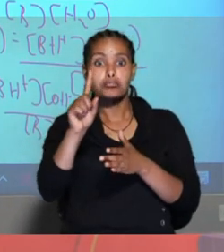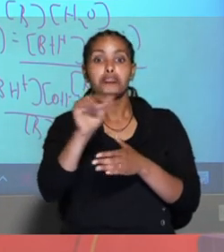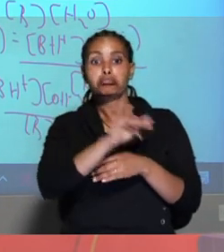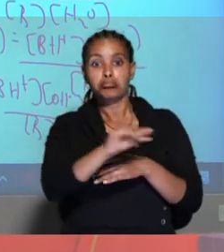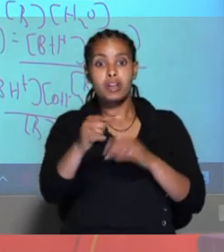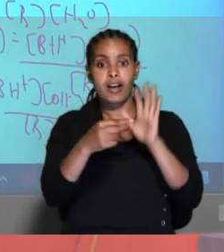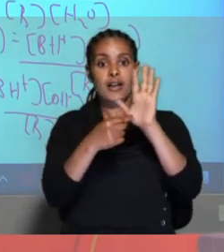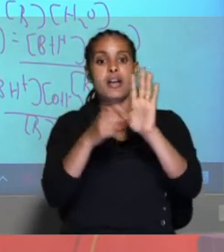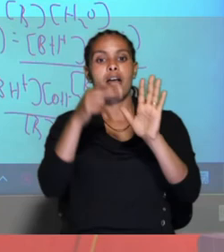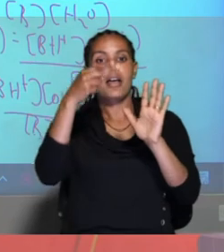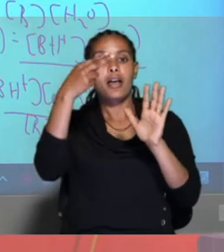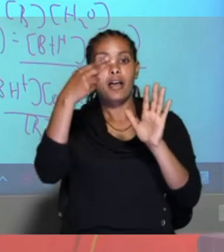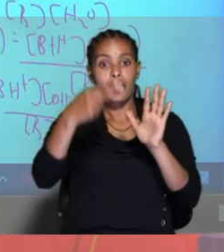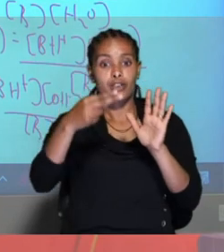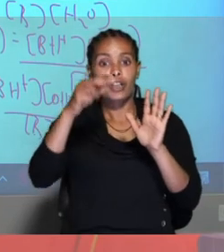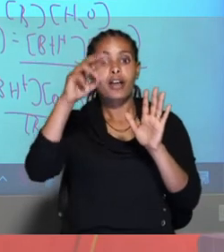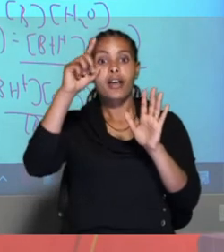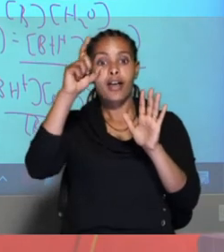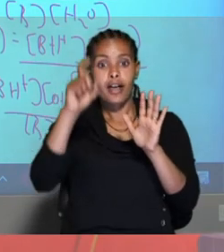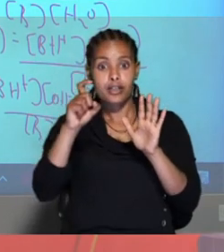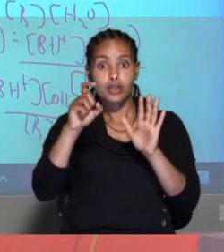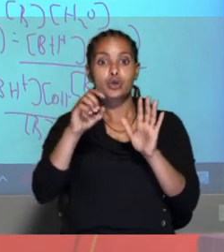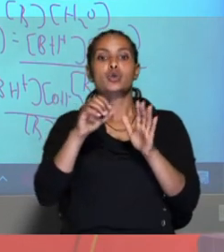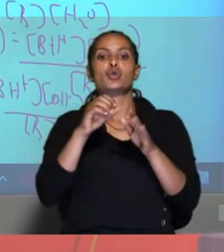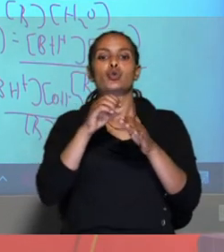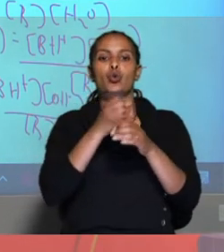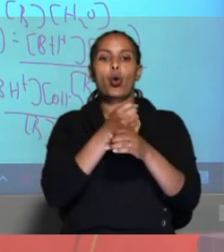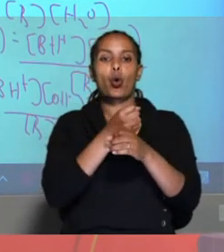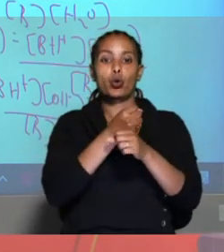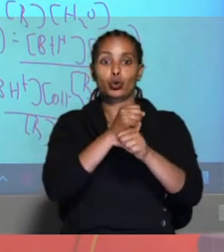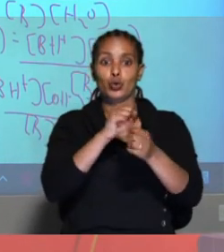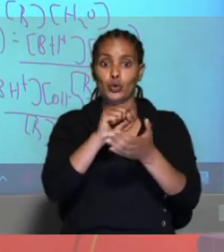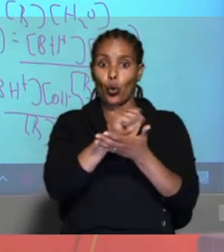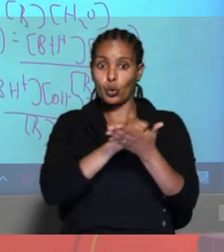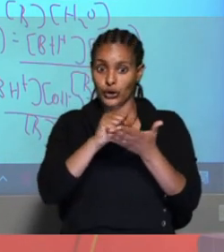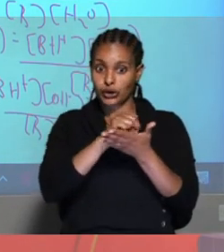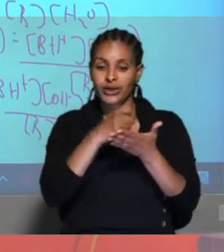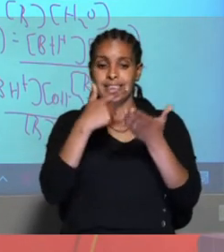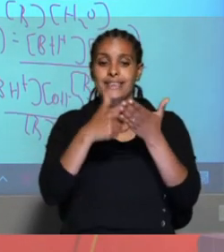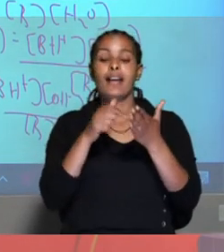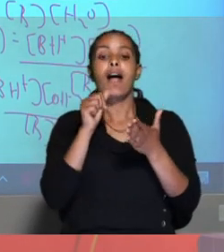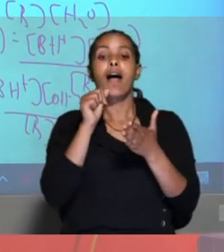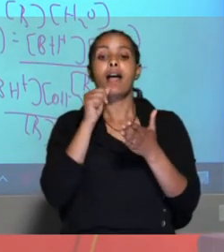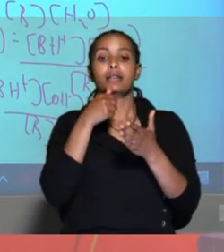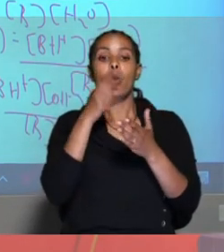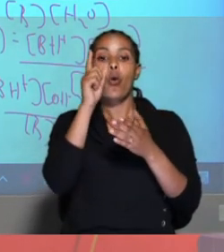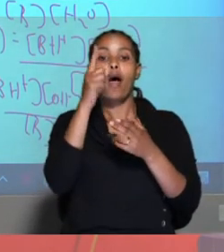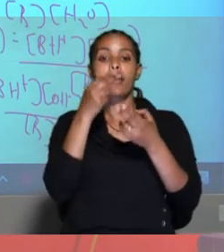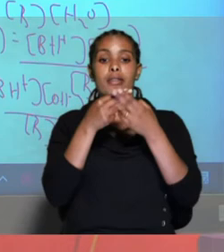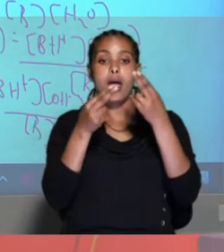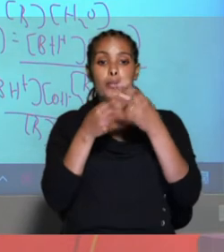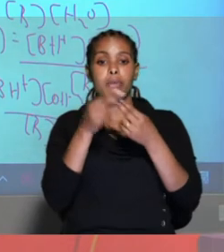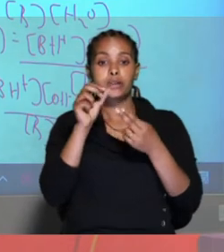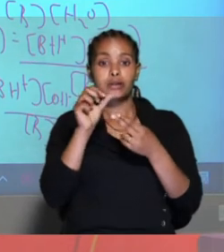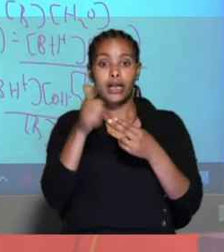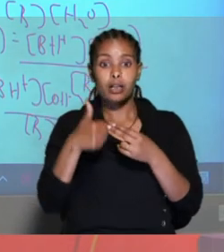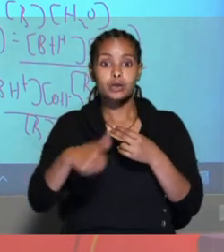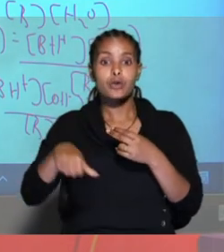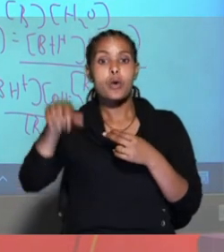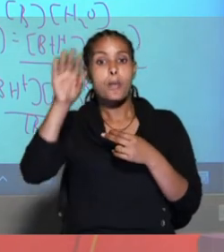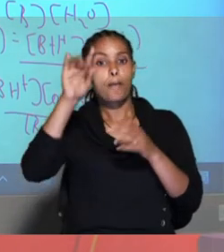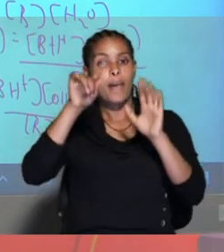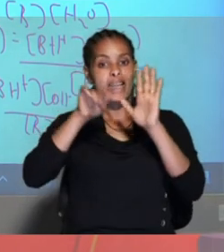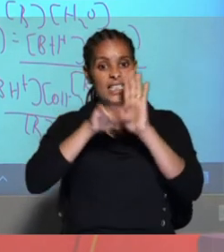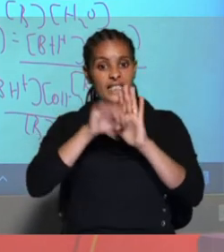acid HX solution? Dissociation constant of this acid is 1 times 10 raised to minus